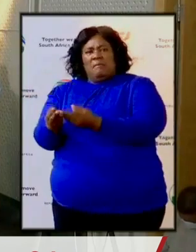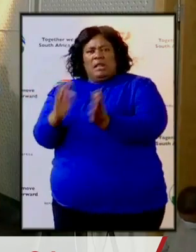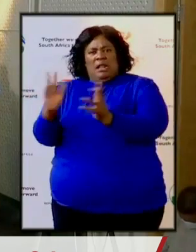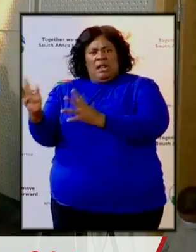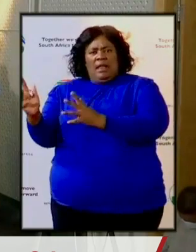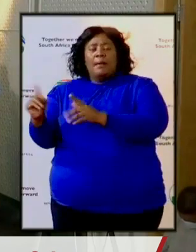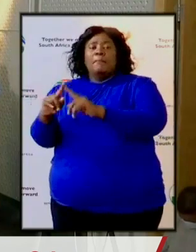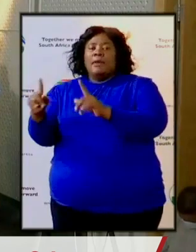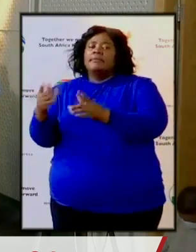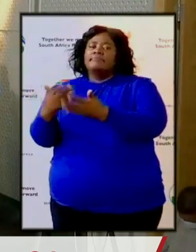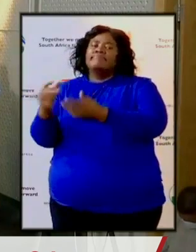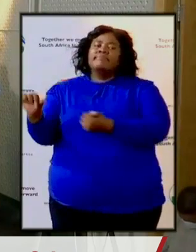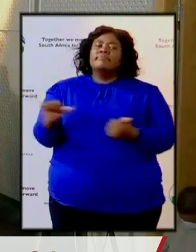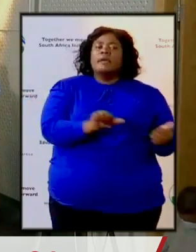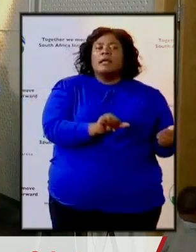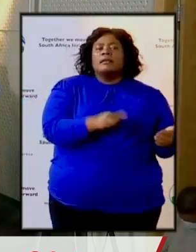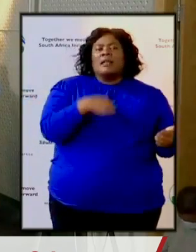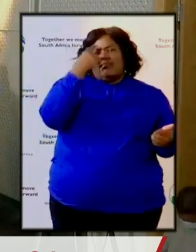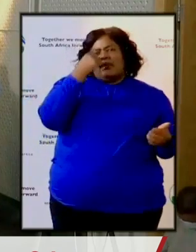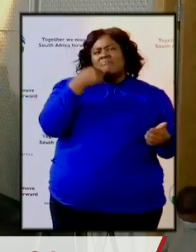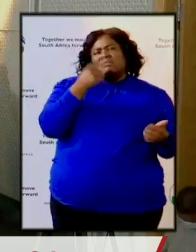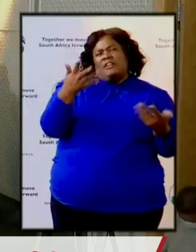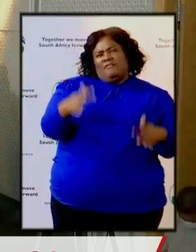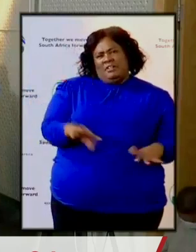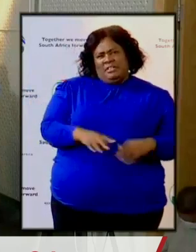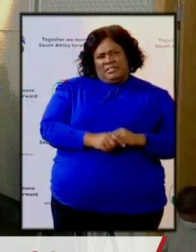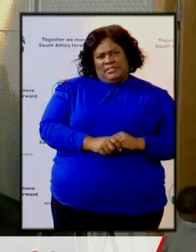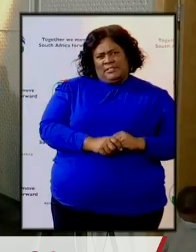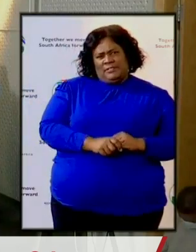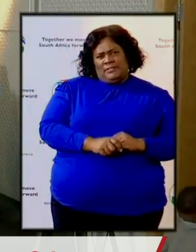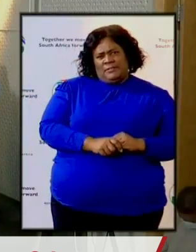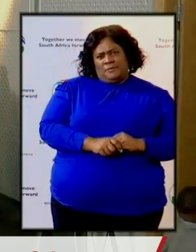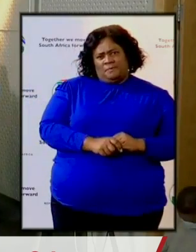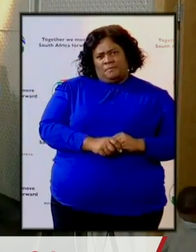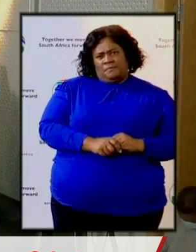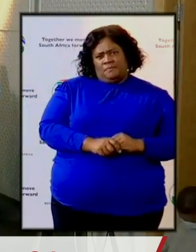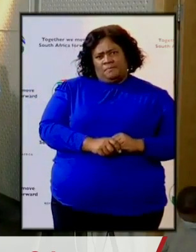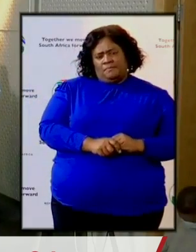do spell out what should be done so that those kids can travel.